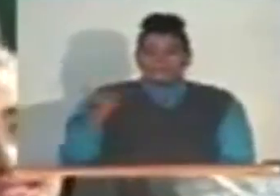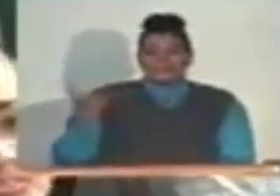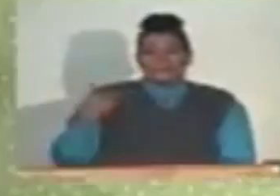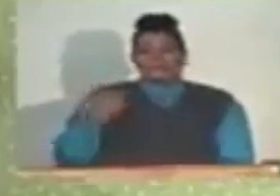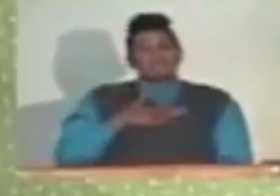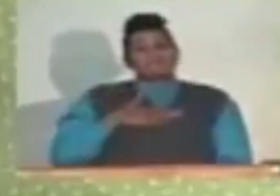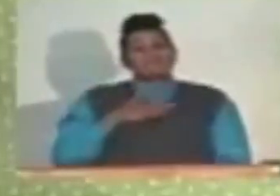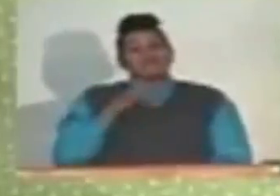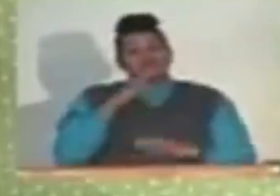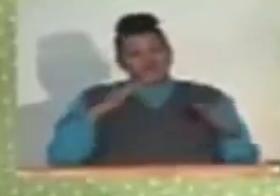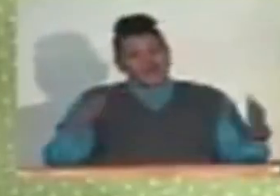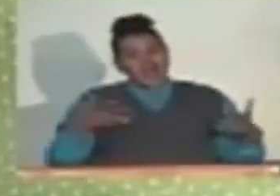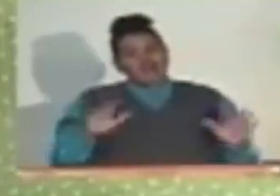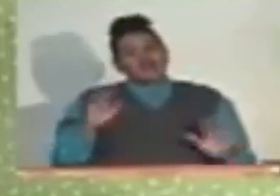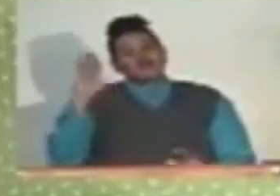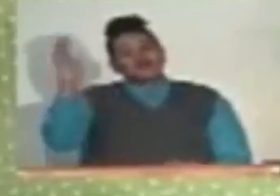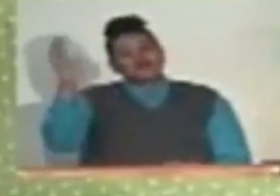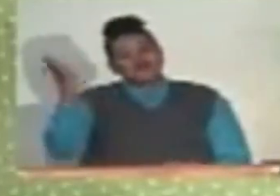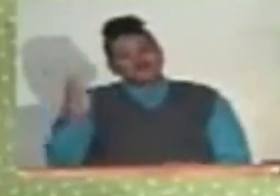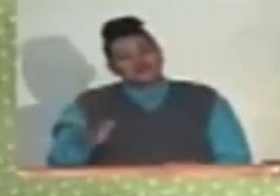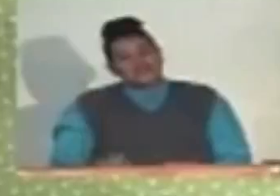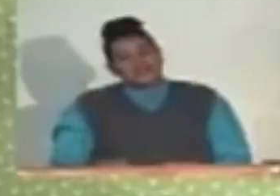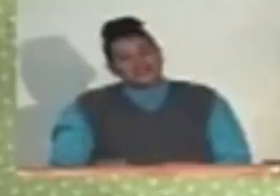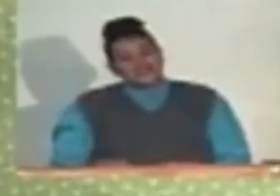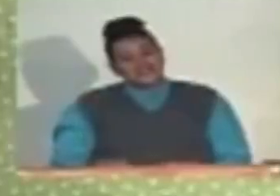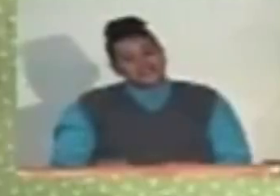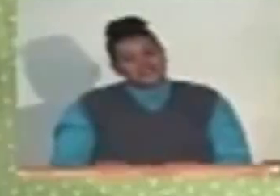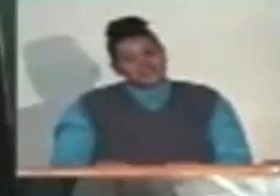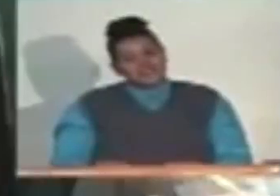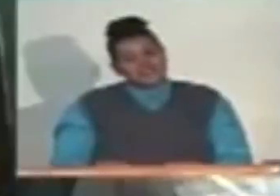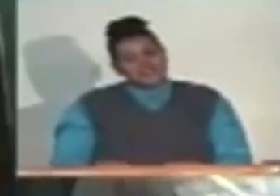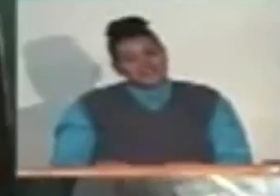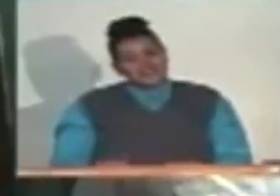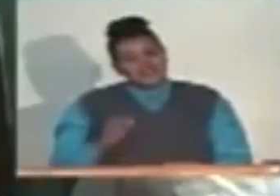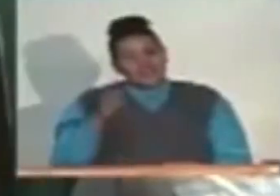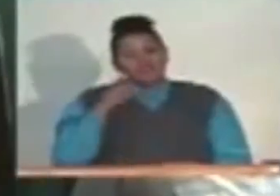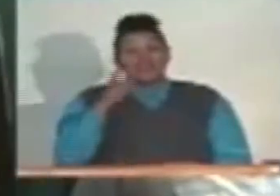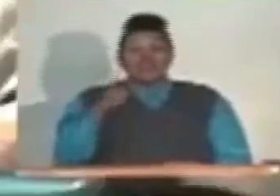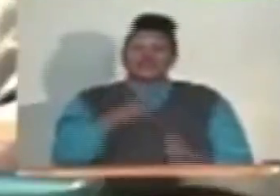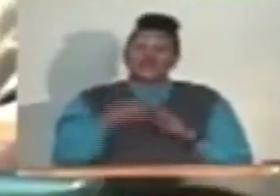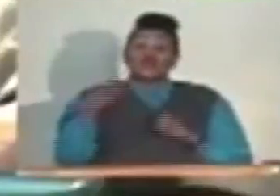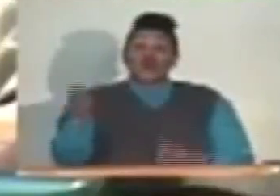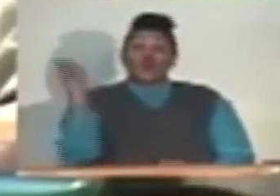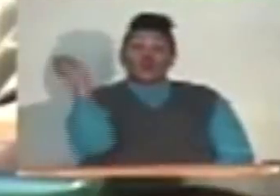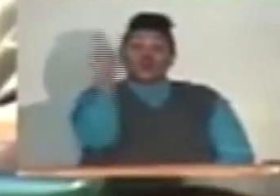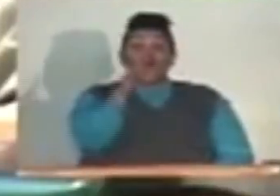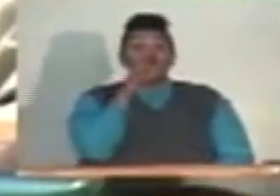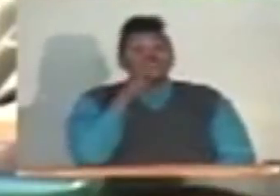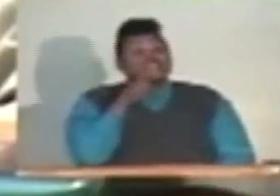member to address me. There's a saying that when you throw stone, who ball or who it lick?